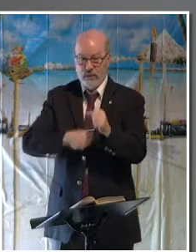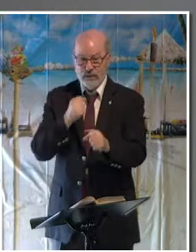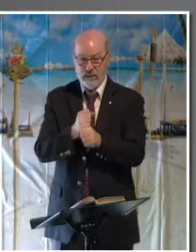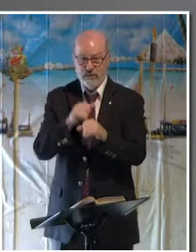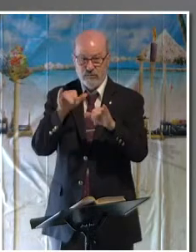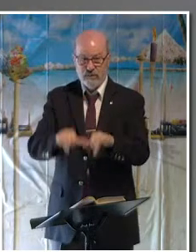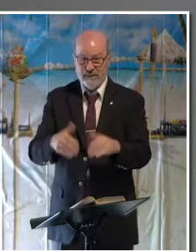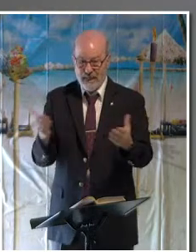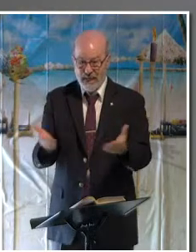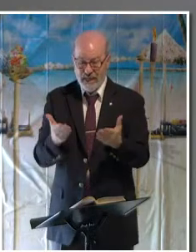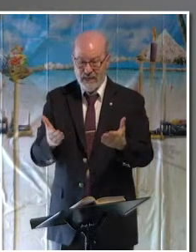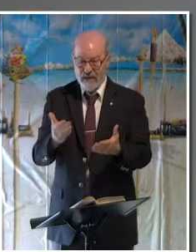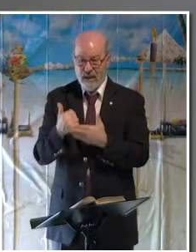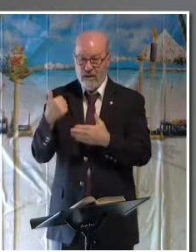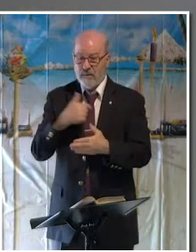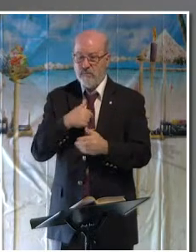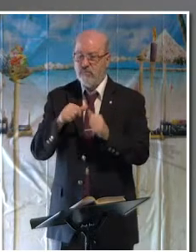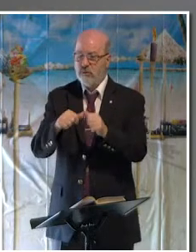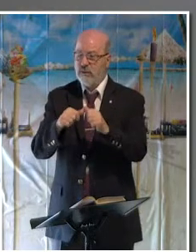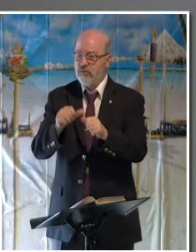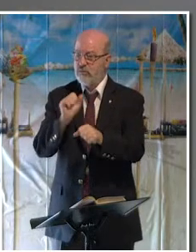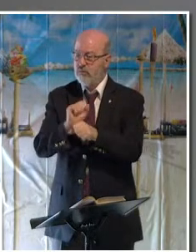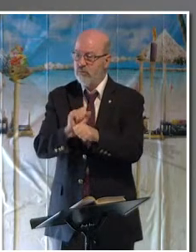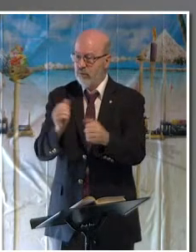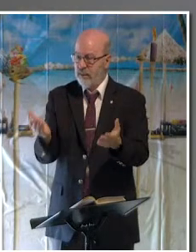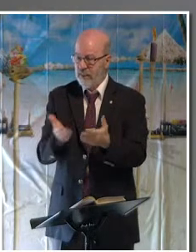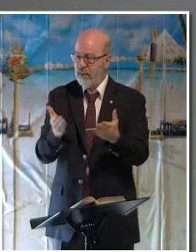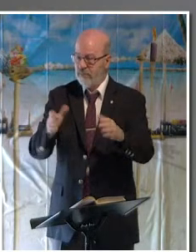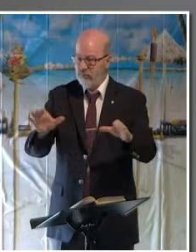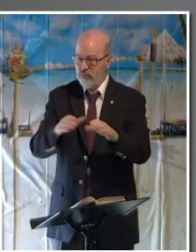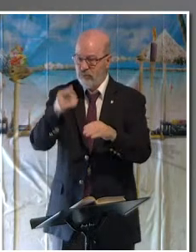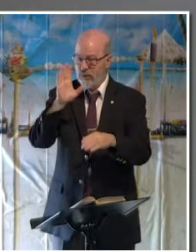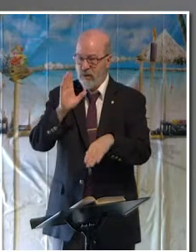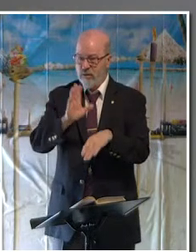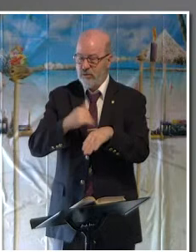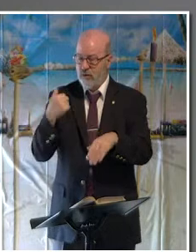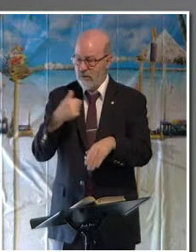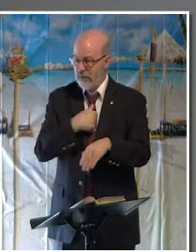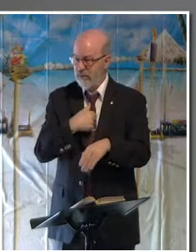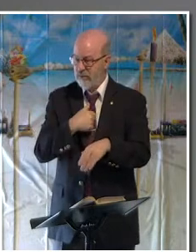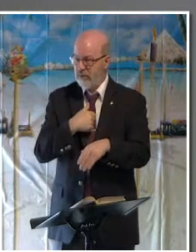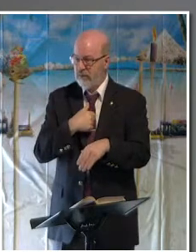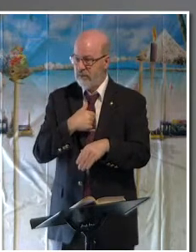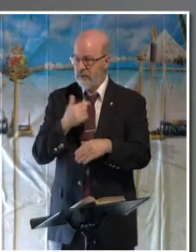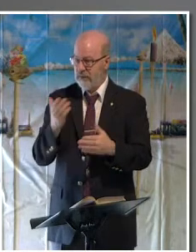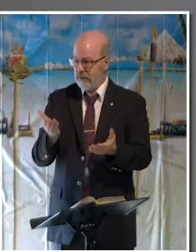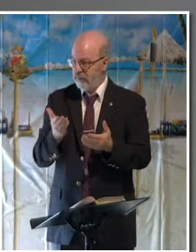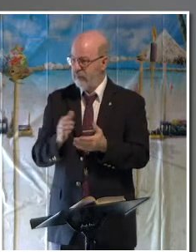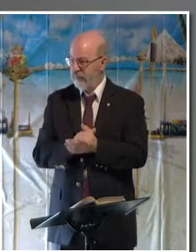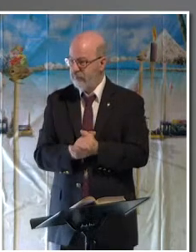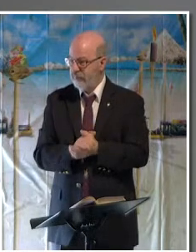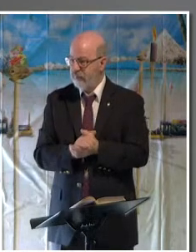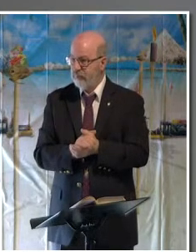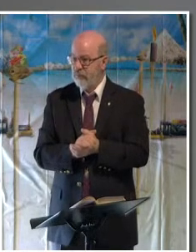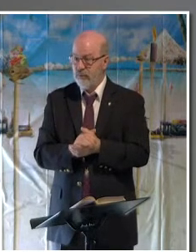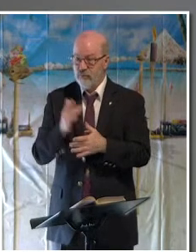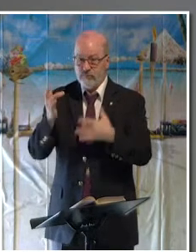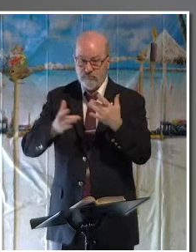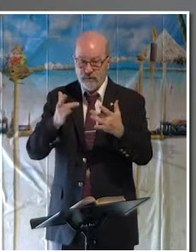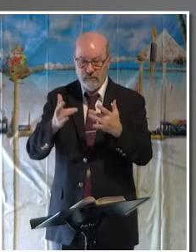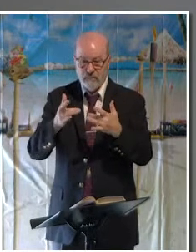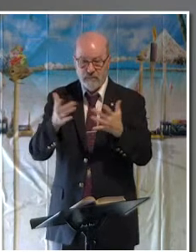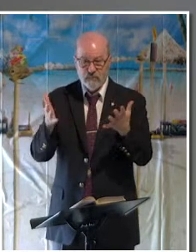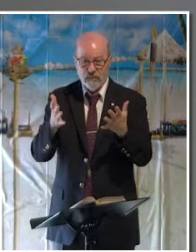residency here, enabling us to continue to work here and do what God has called us to do. So the highlights of this